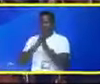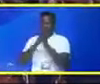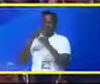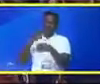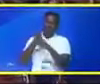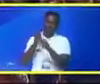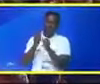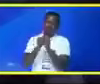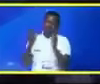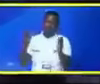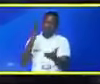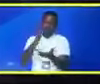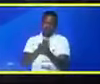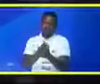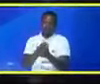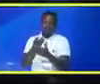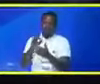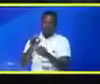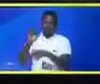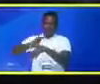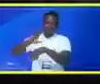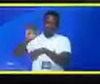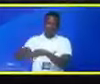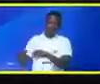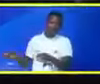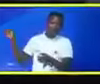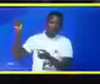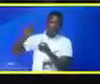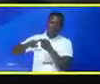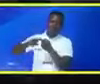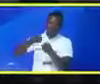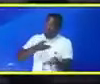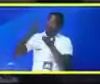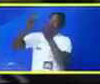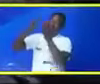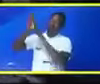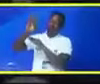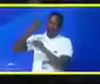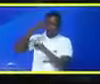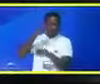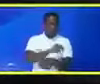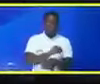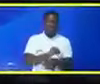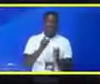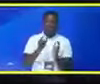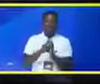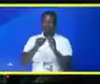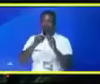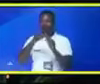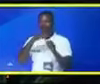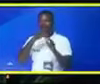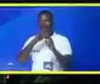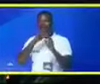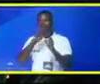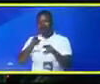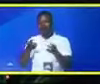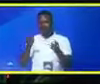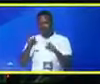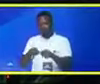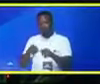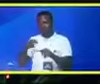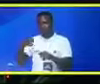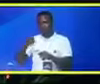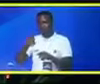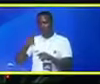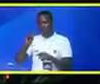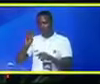without ceasing of the church unto God for him. The result. When Herod would have